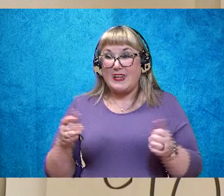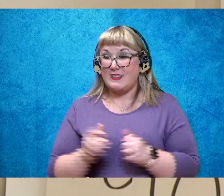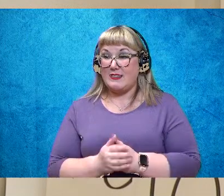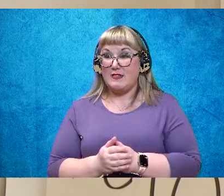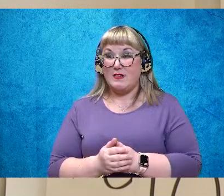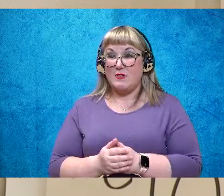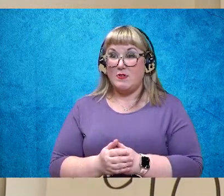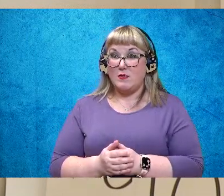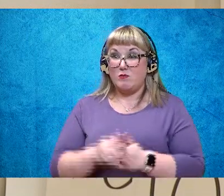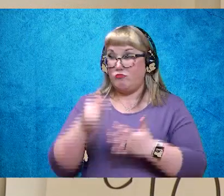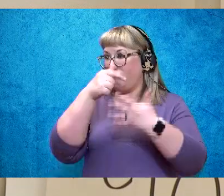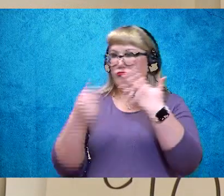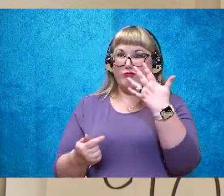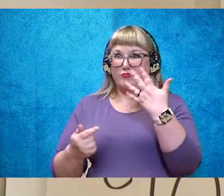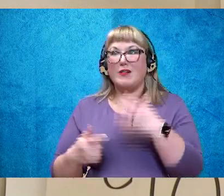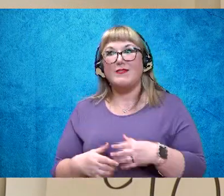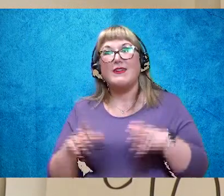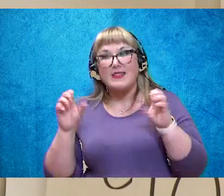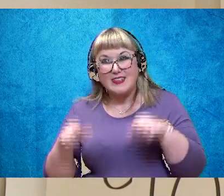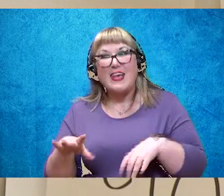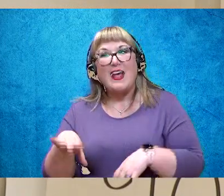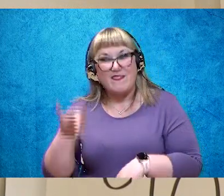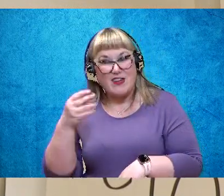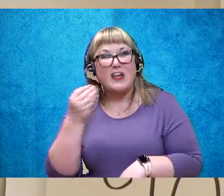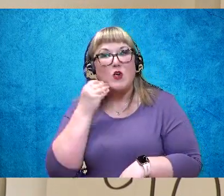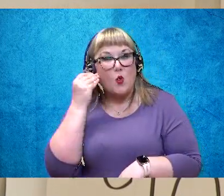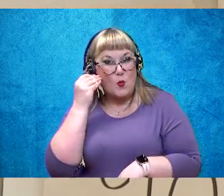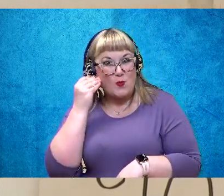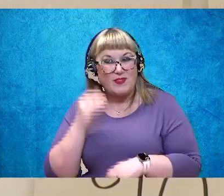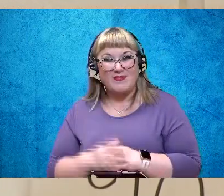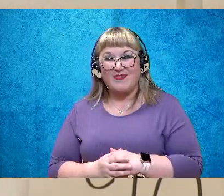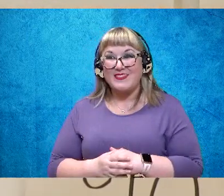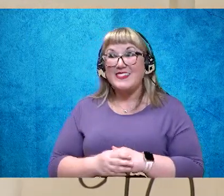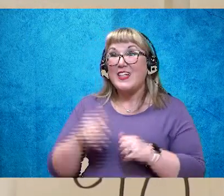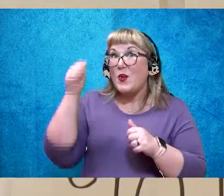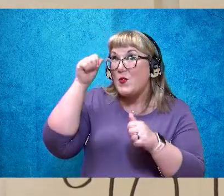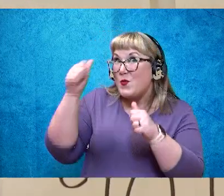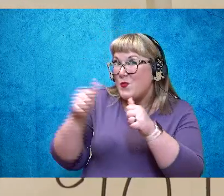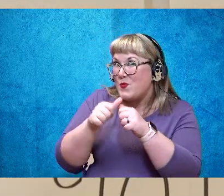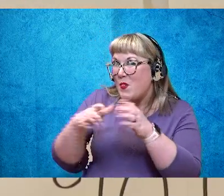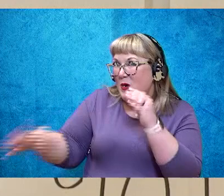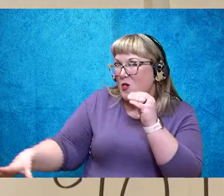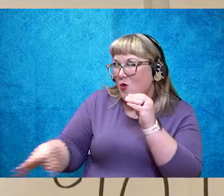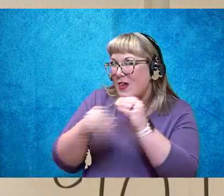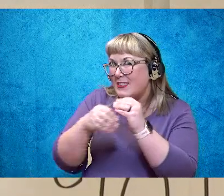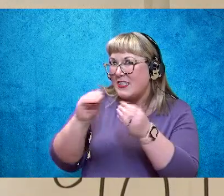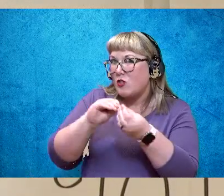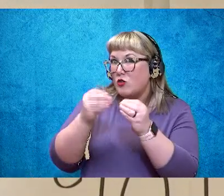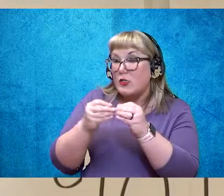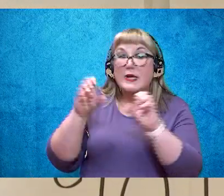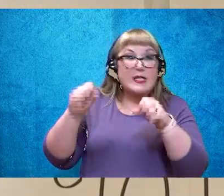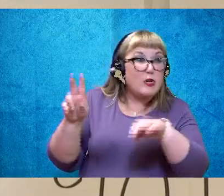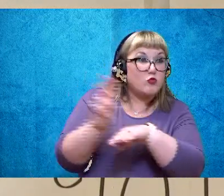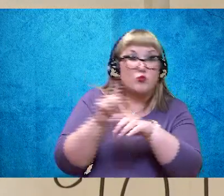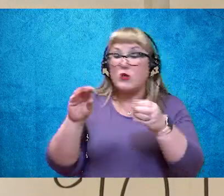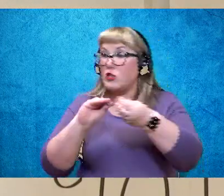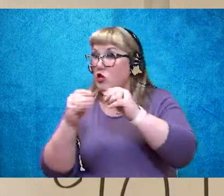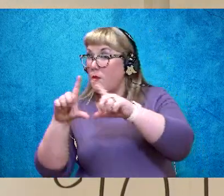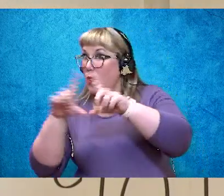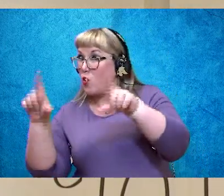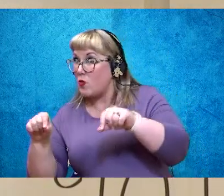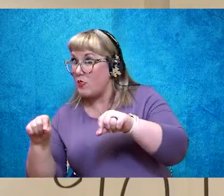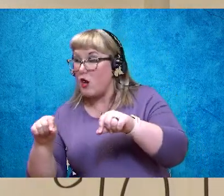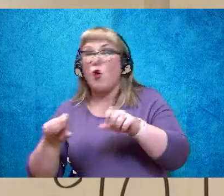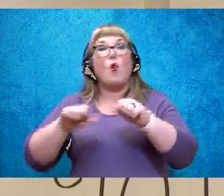of stuff you can find at home to count. And remember to attach those numbers. You can use your number cards or your